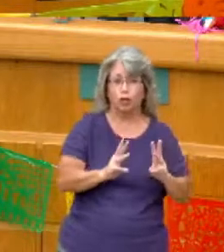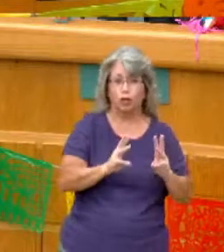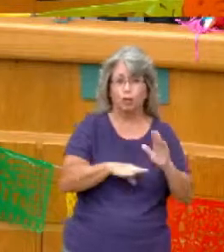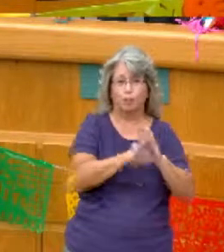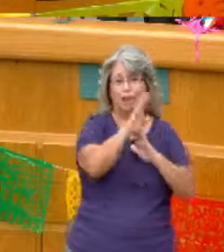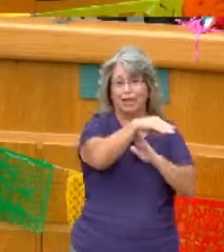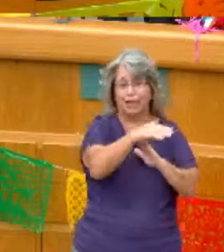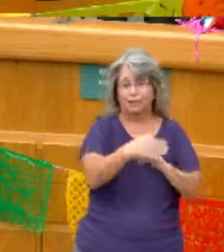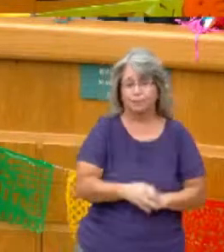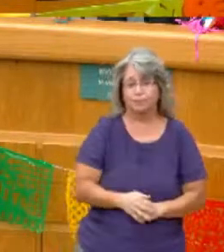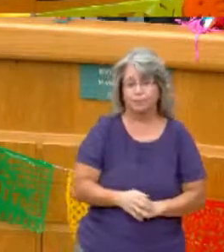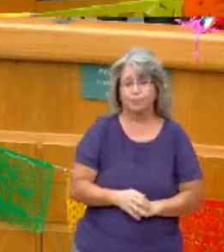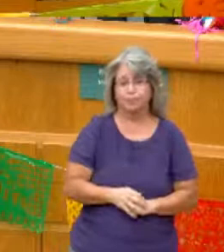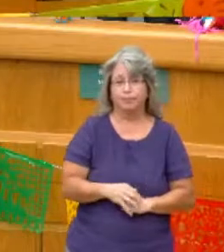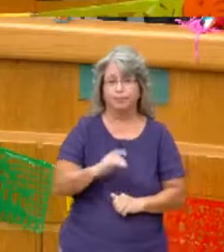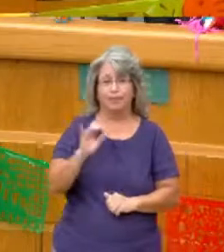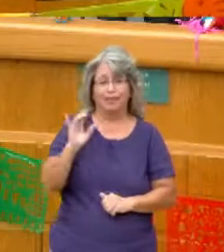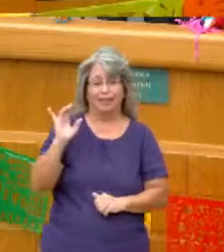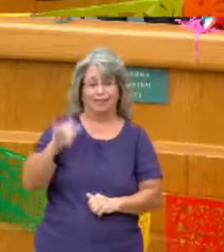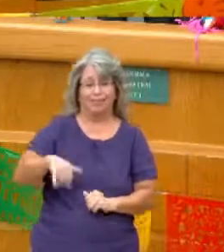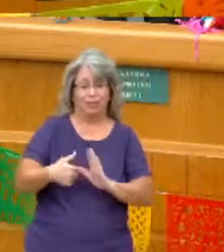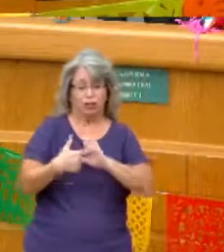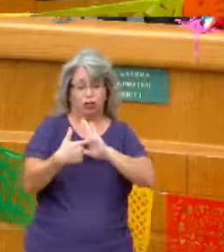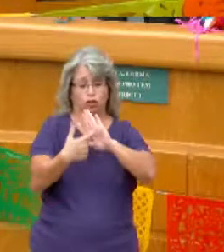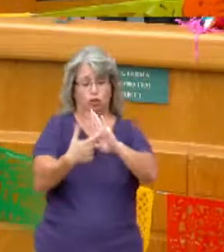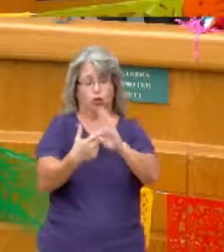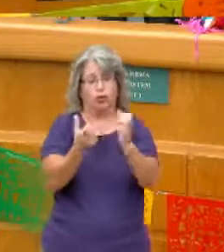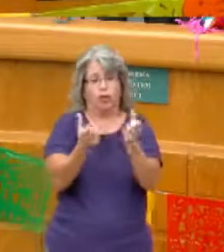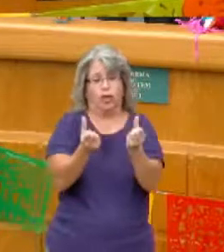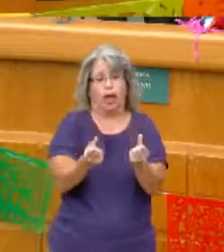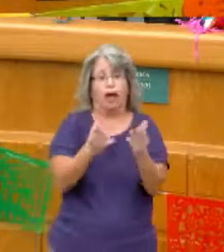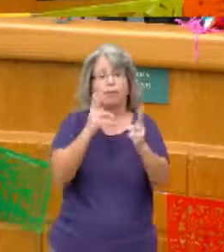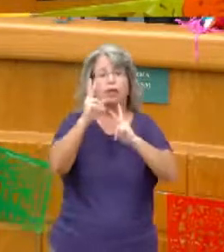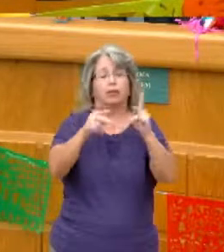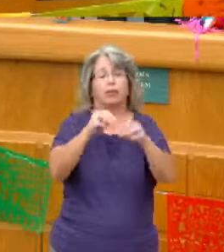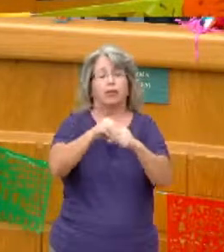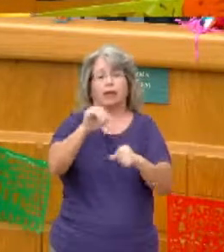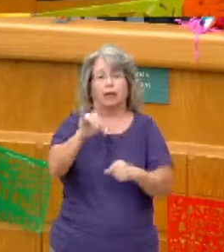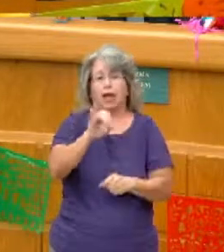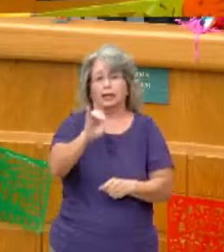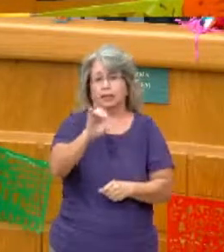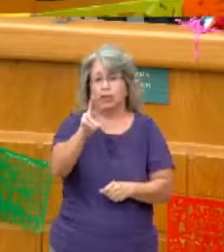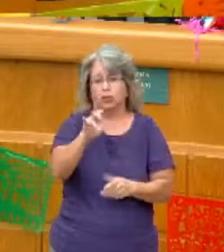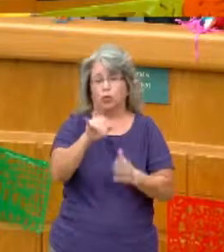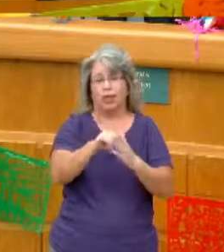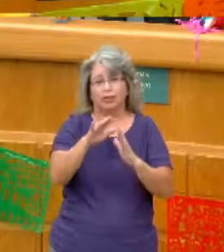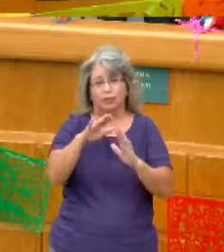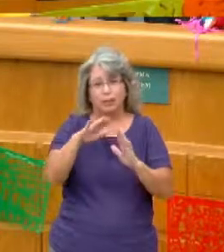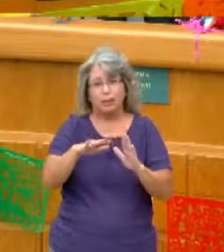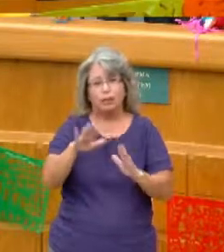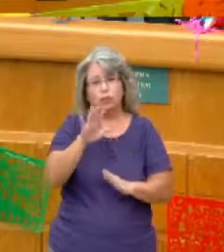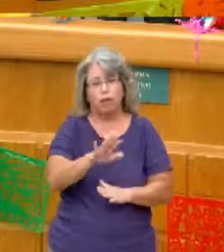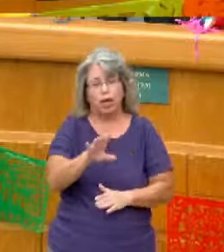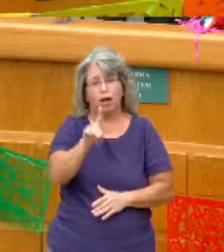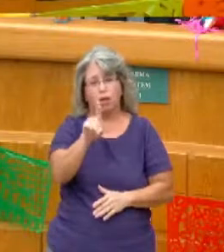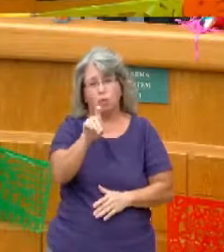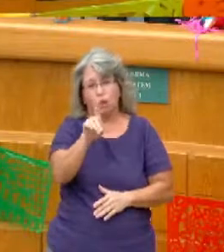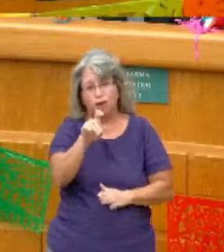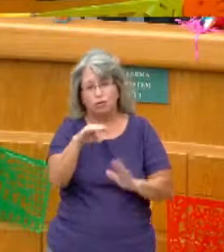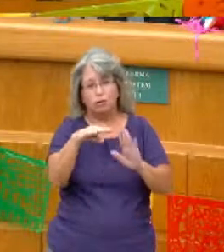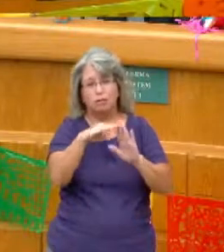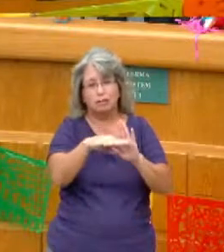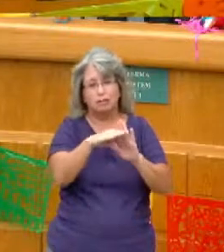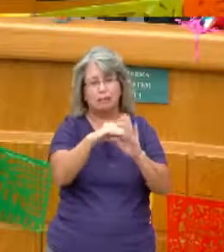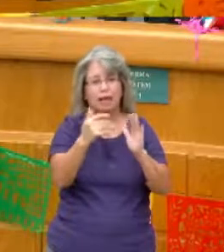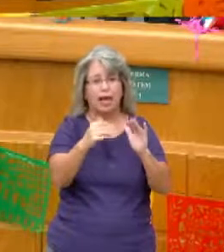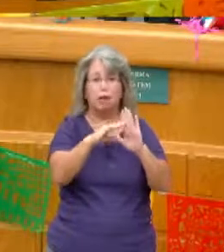So these are the ICU patients with COVID-19, and they've been at around 100 since we started this peak, and now they've dropped